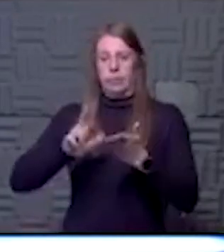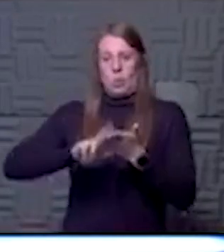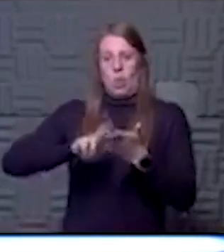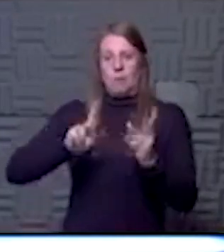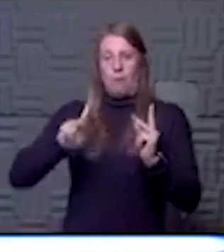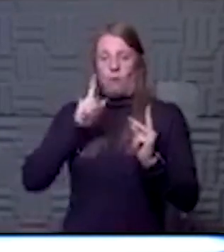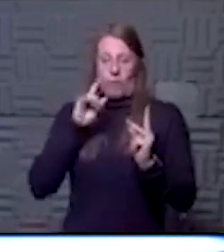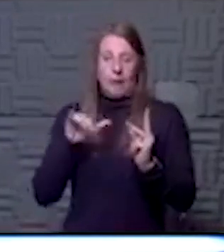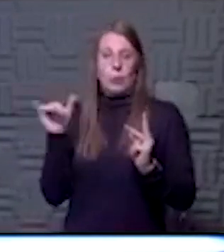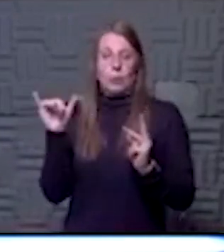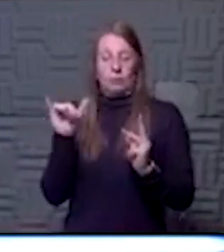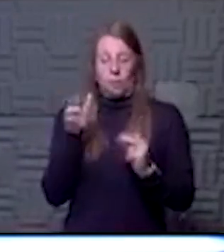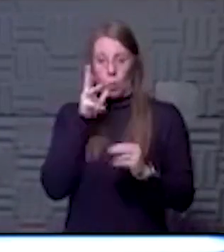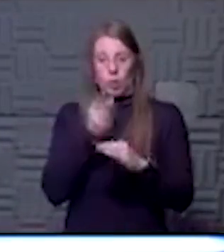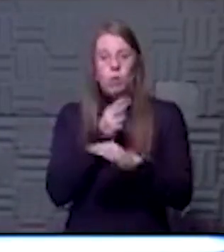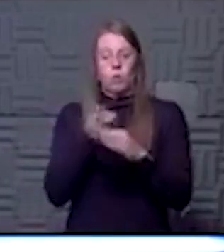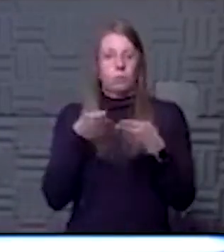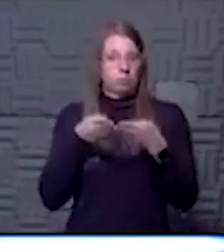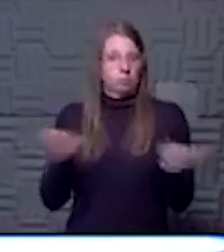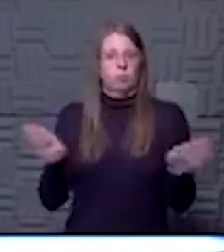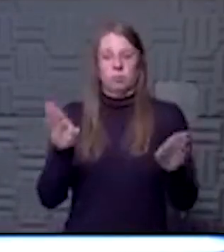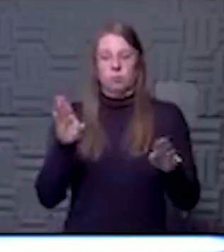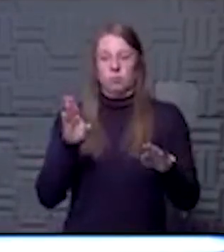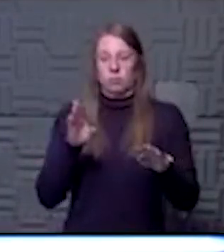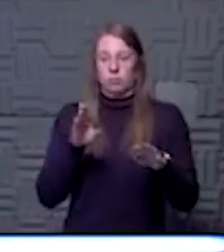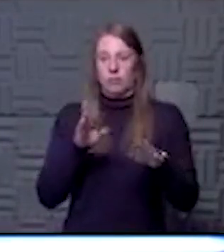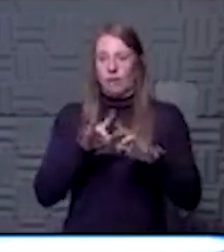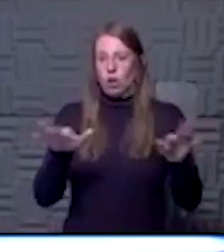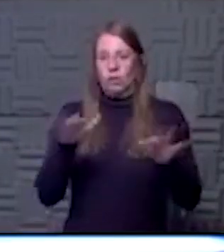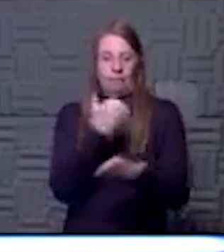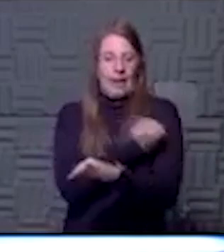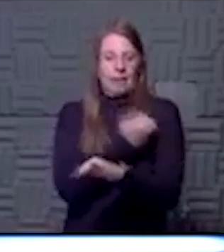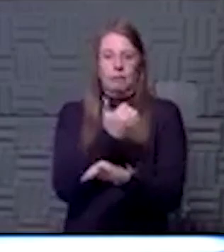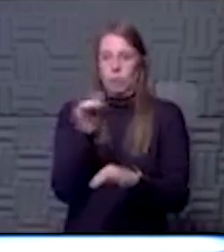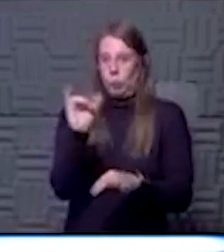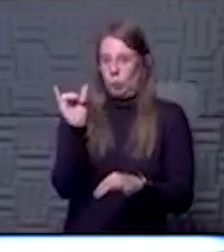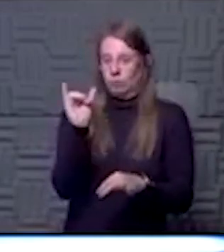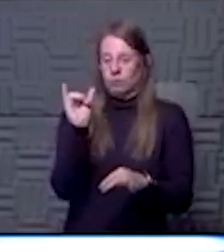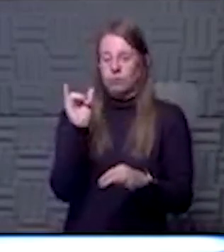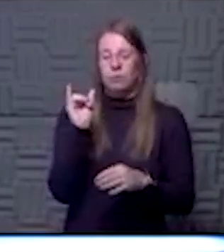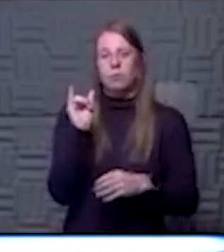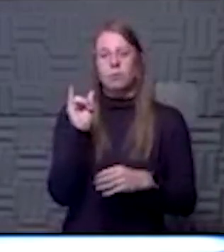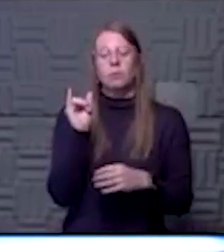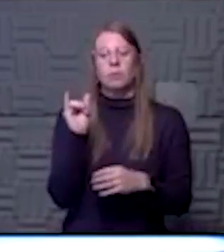range of vaccinators as possible. Eventually, by the time we get to